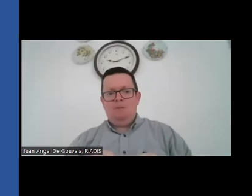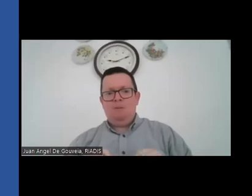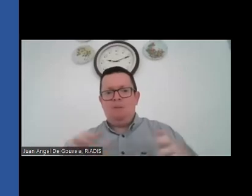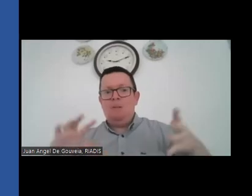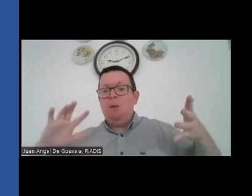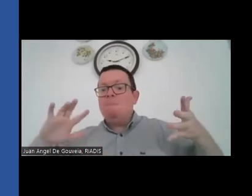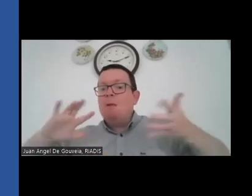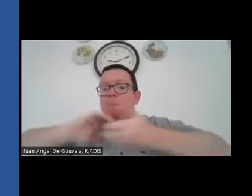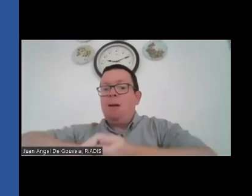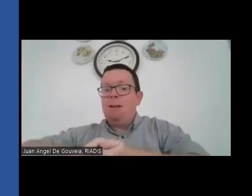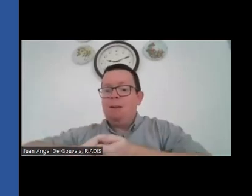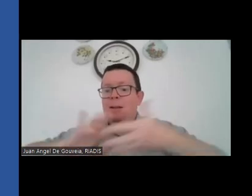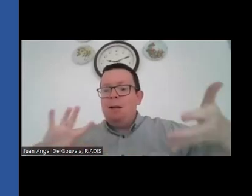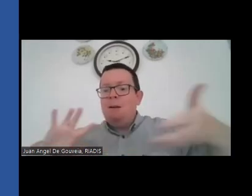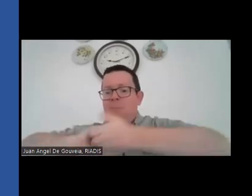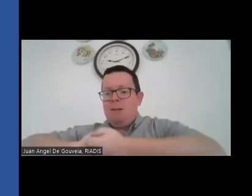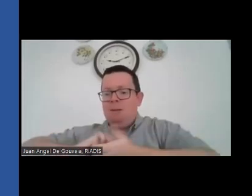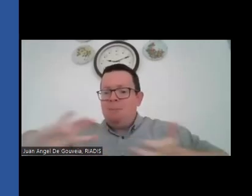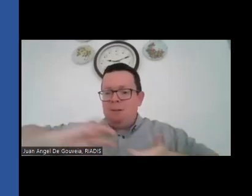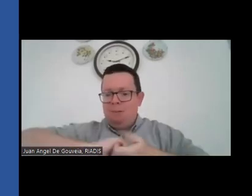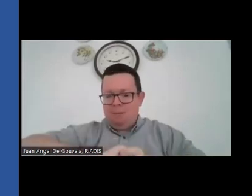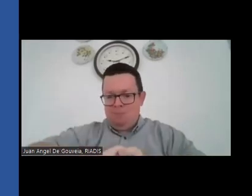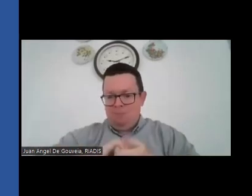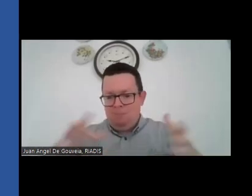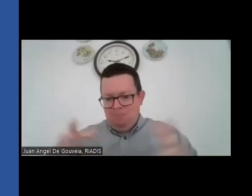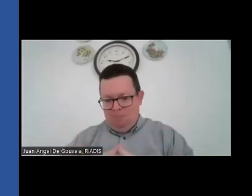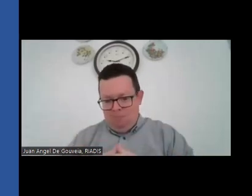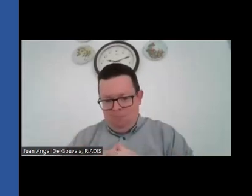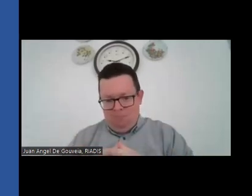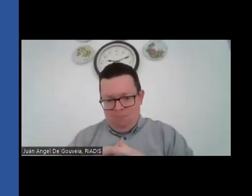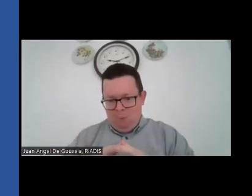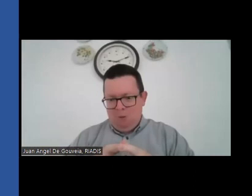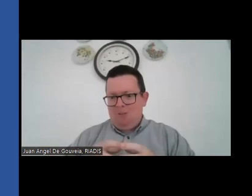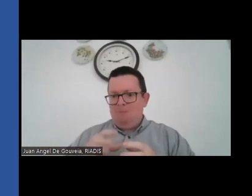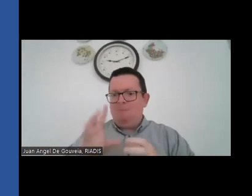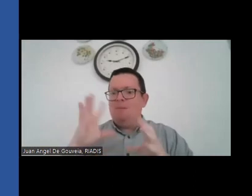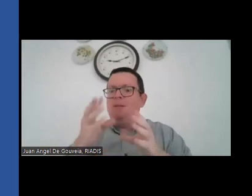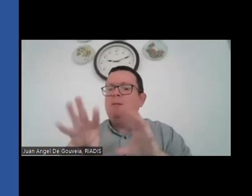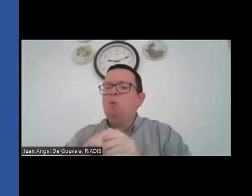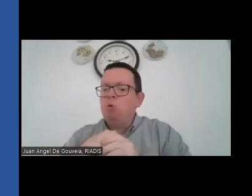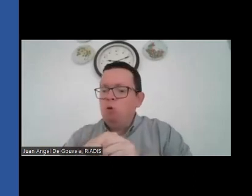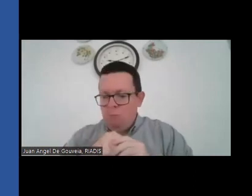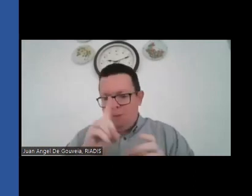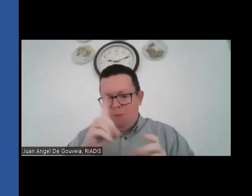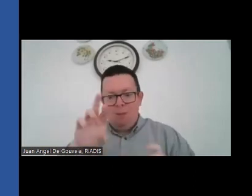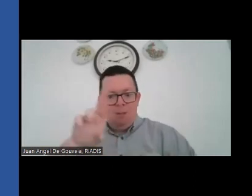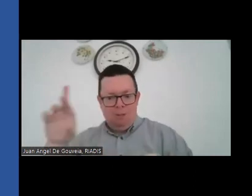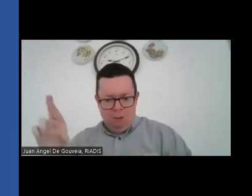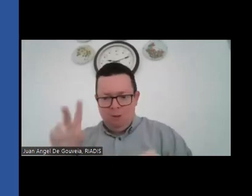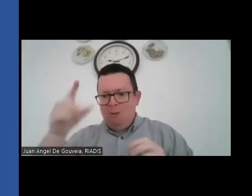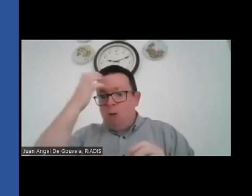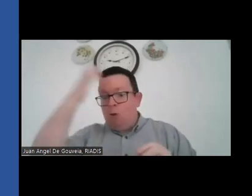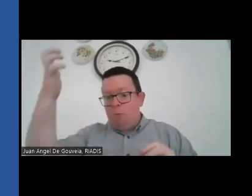What are the partnerships for inclusion in DRR? Governments and international